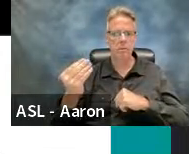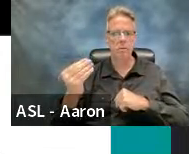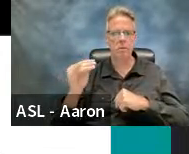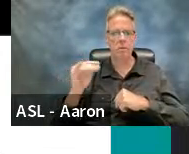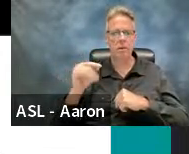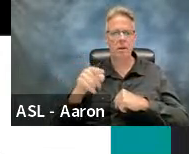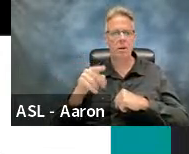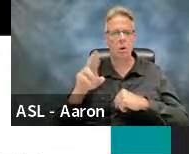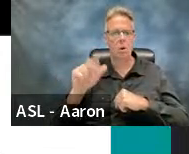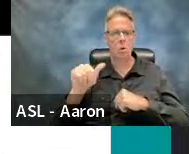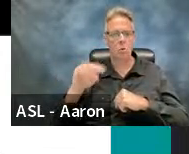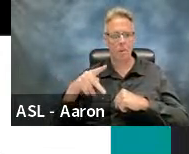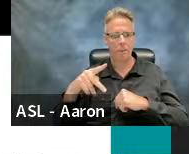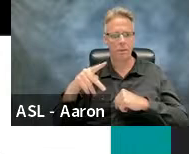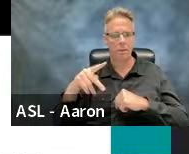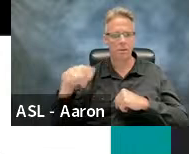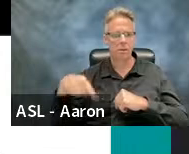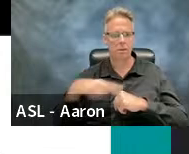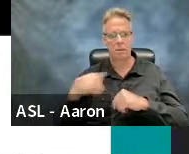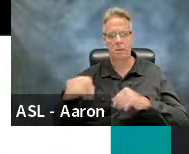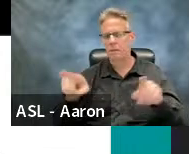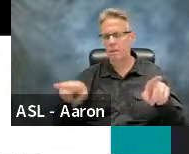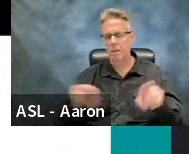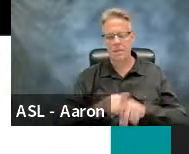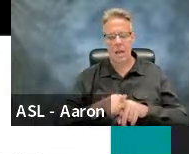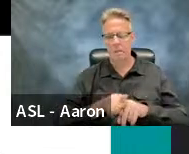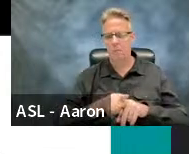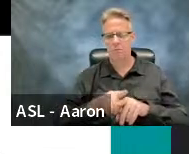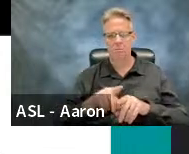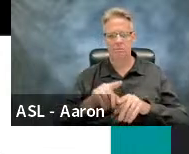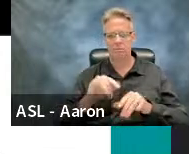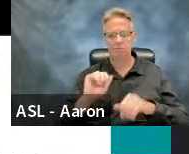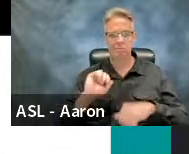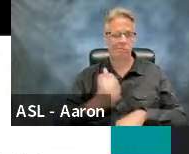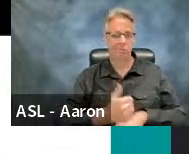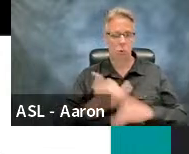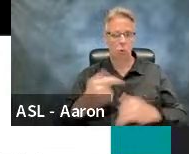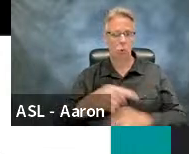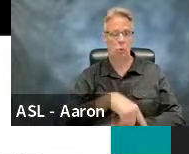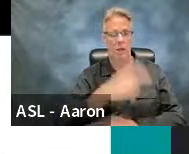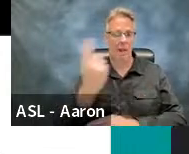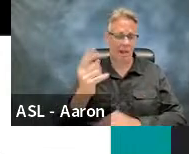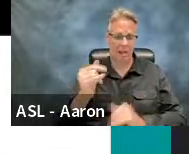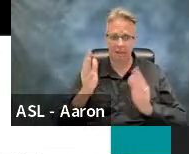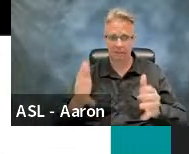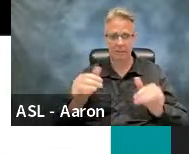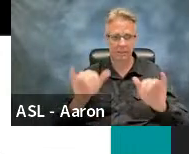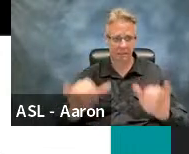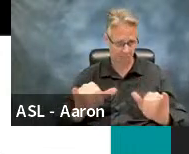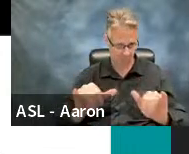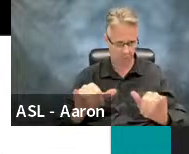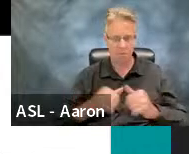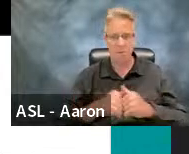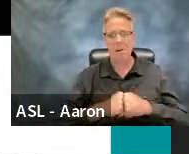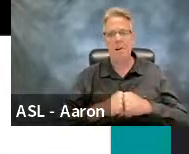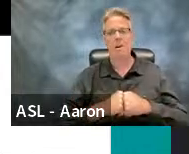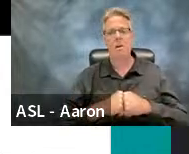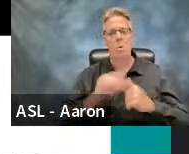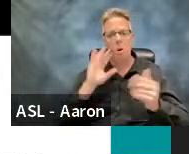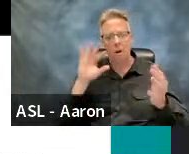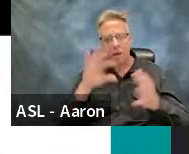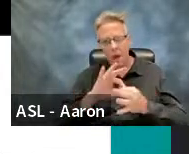configuration and ramps are serving the same functions as there today. They are connecting to